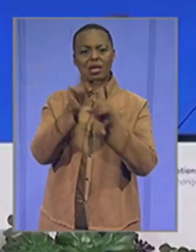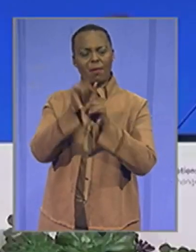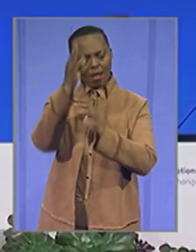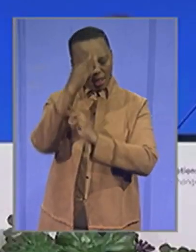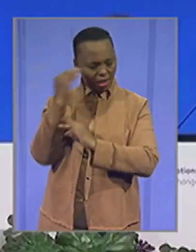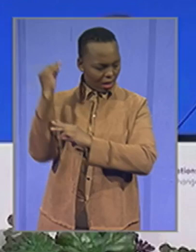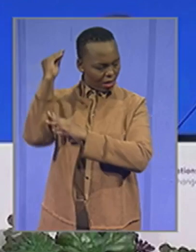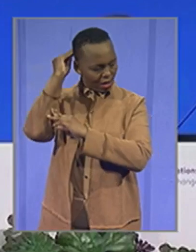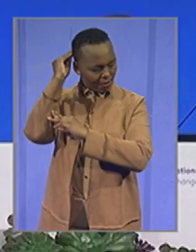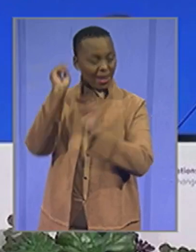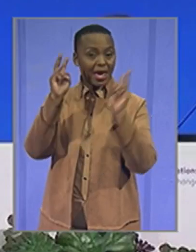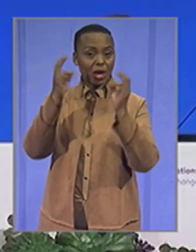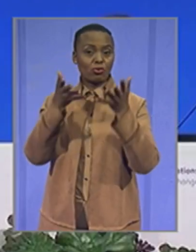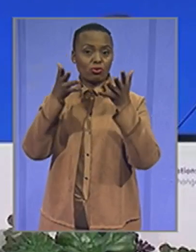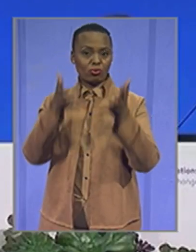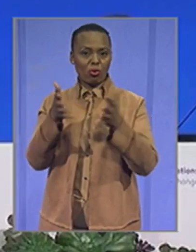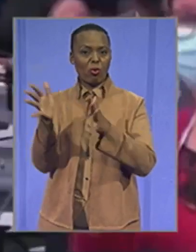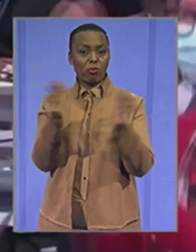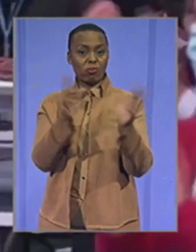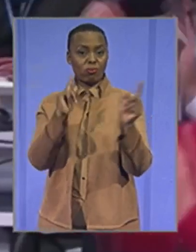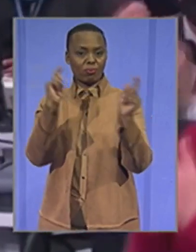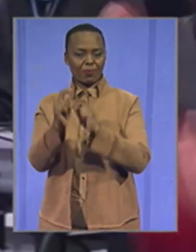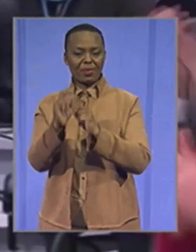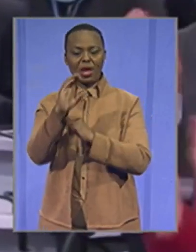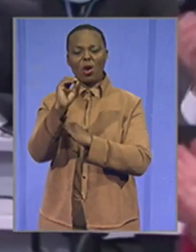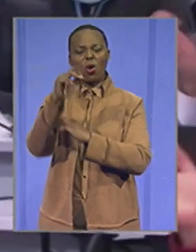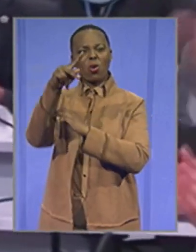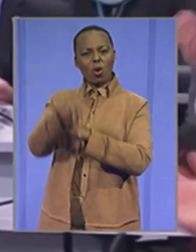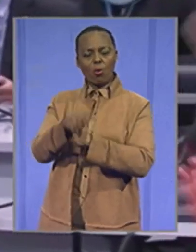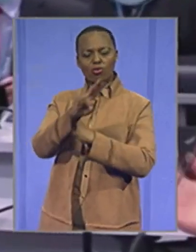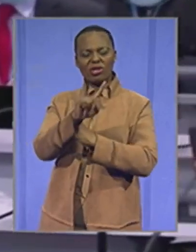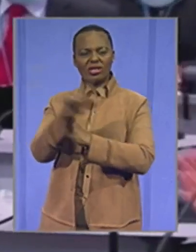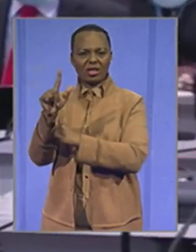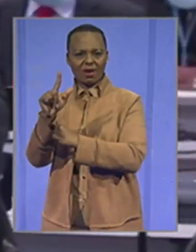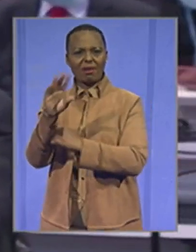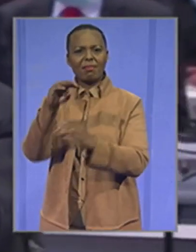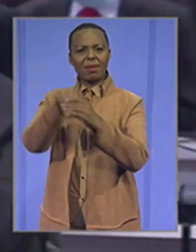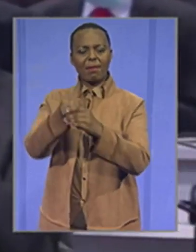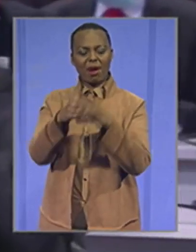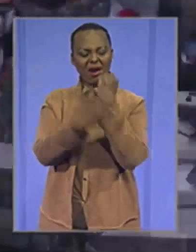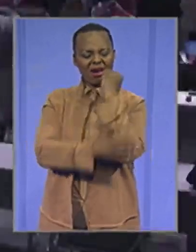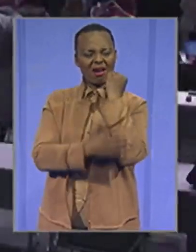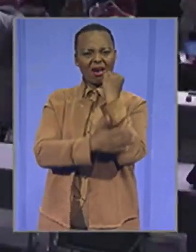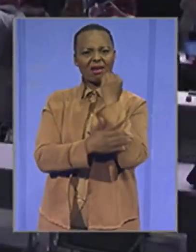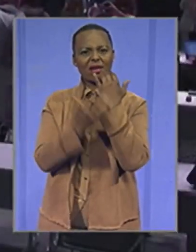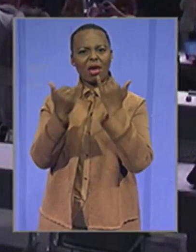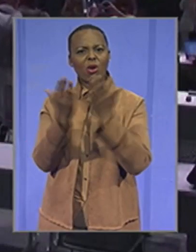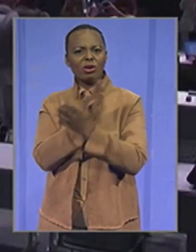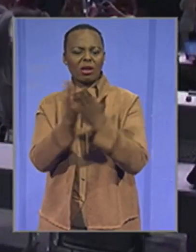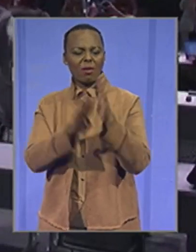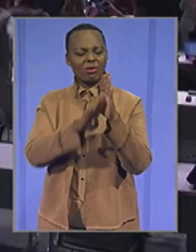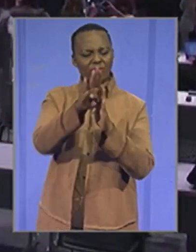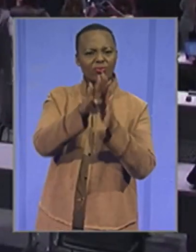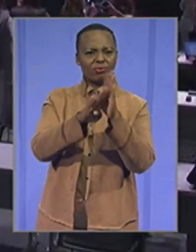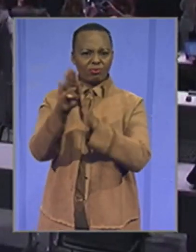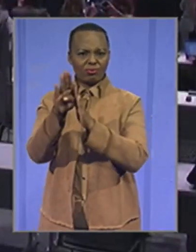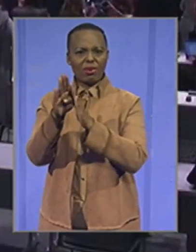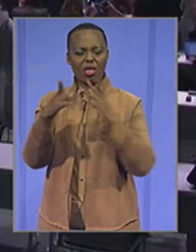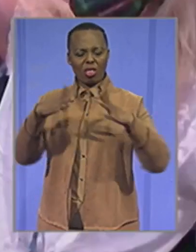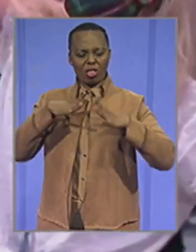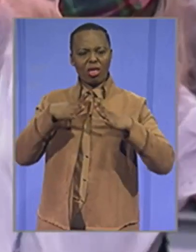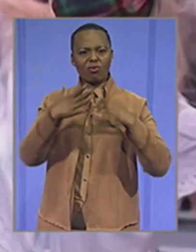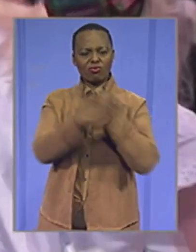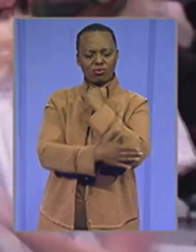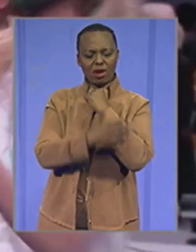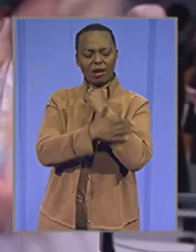lefase ka bophara. Kopano ya COP27 e tla hlohloletša gape dinaga tšeo di setšego di hlabologile go matlafatša maikemišetšo a